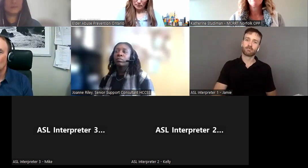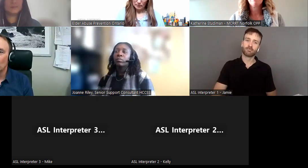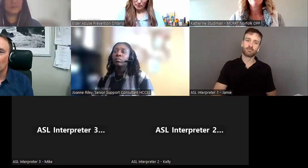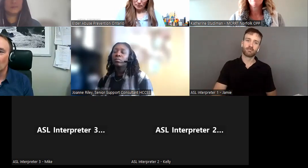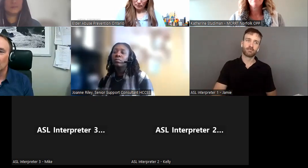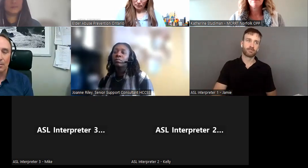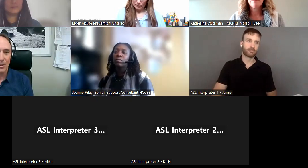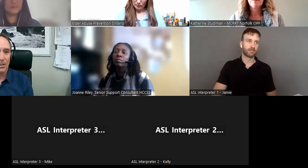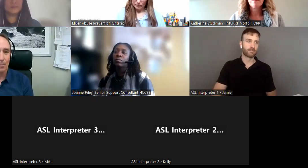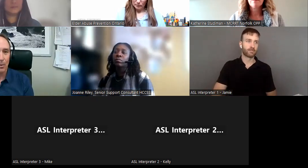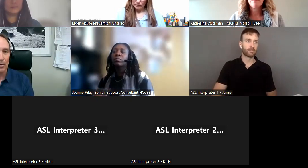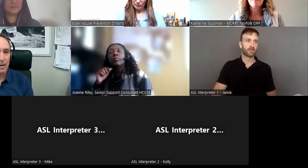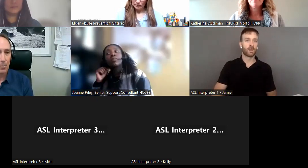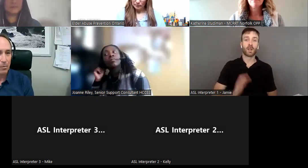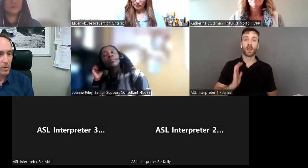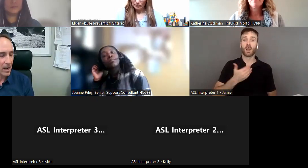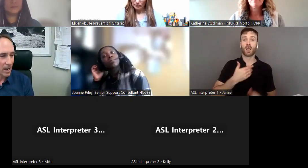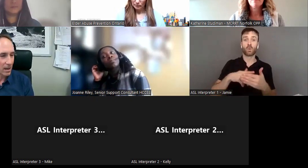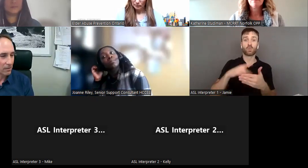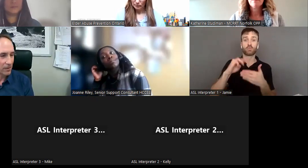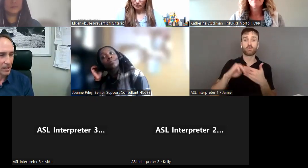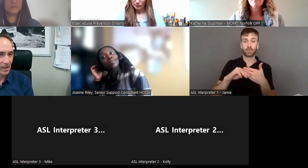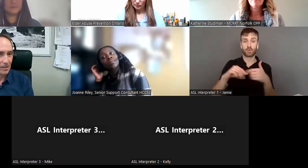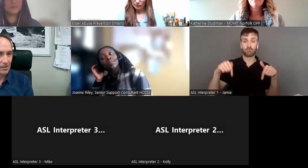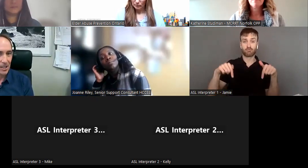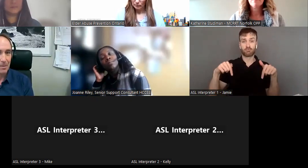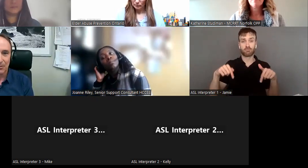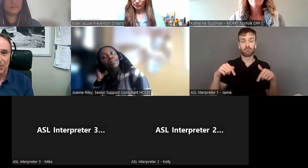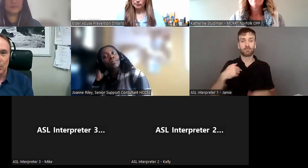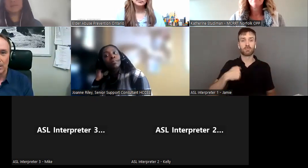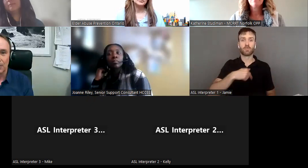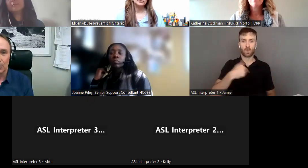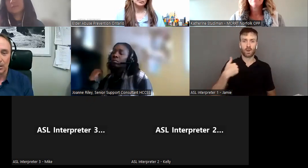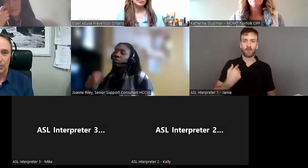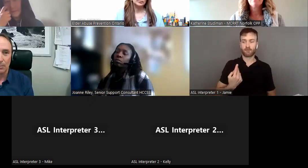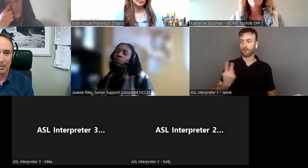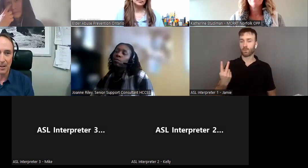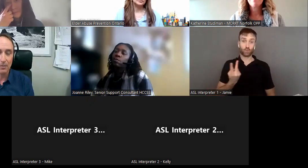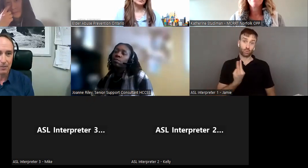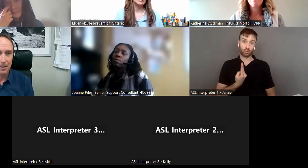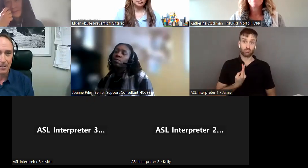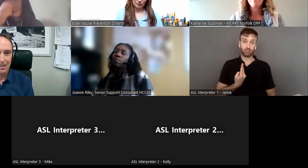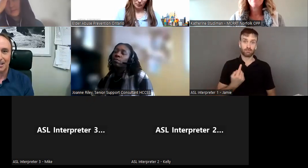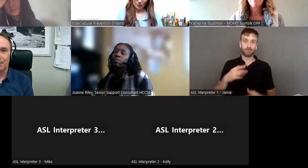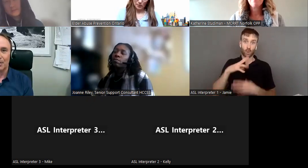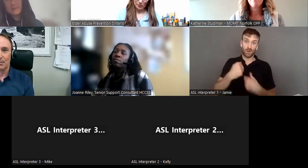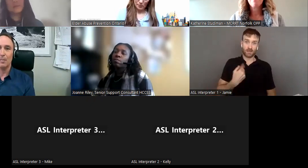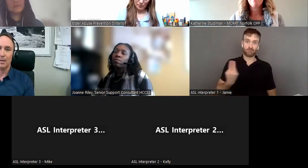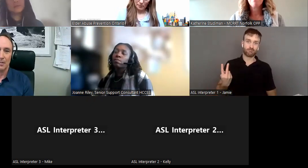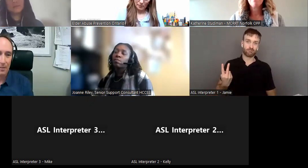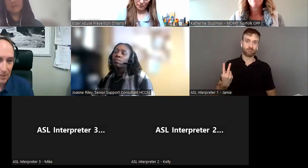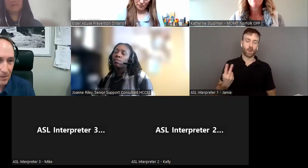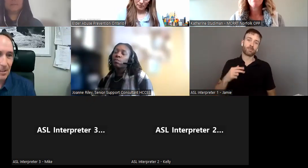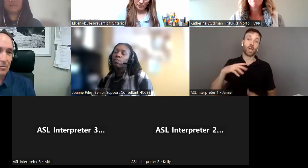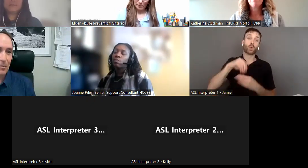so our particular program, we have a team of 2, if you include myself, a team of 3. But